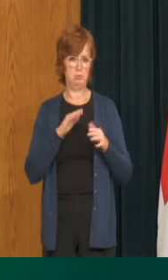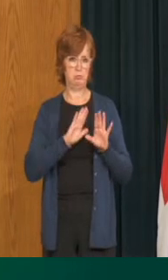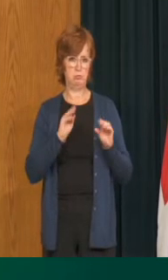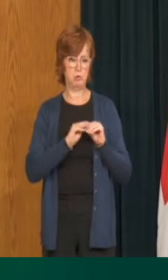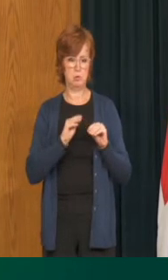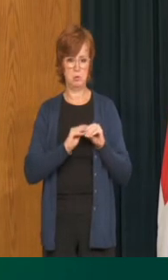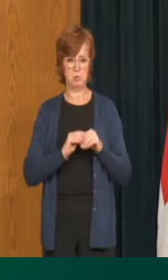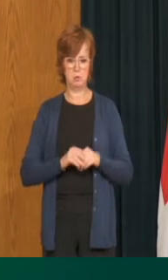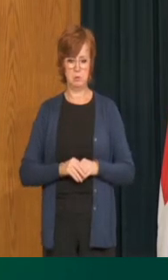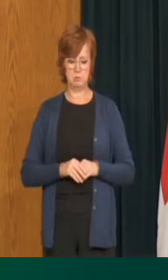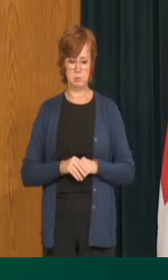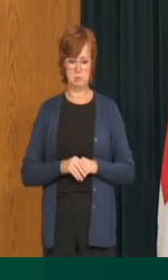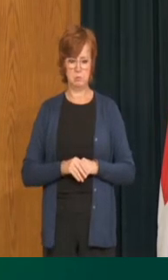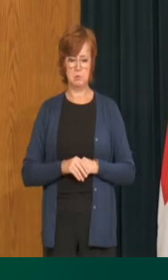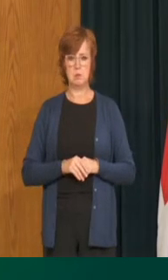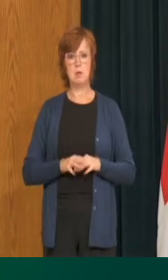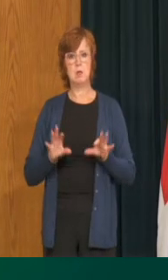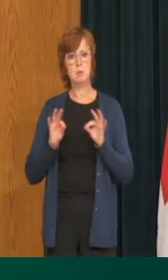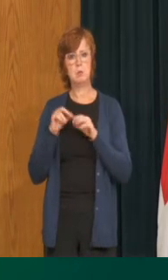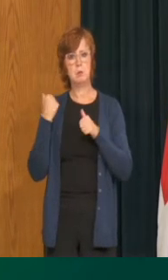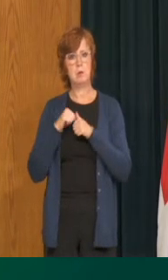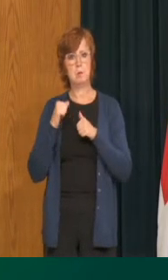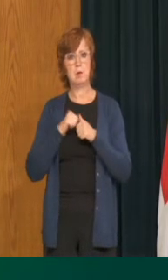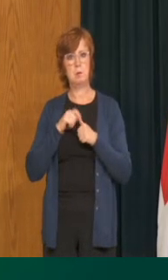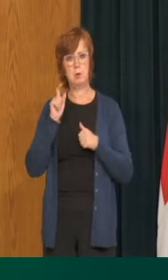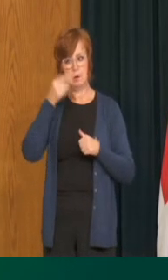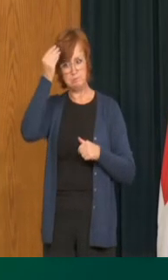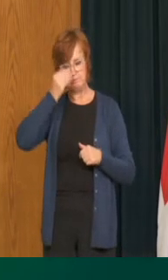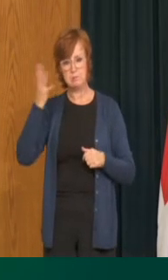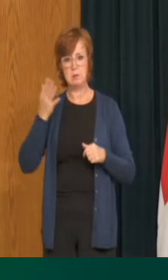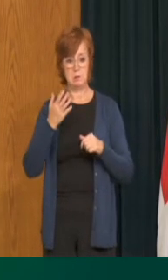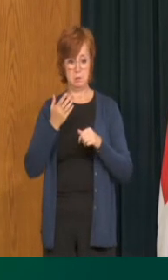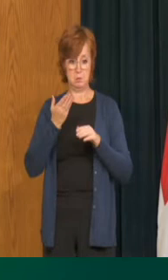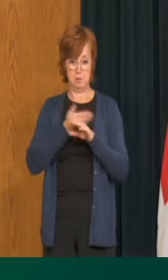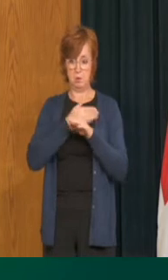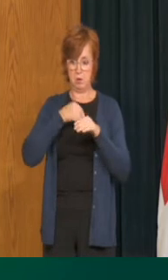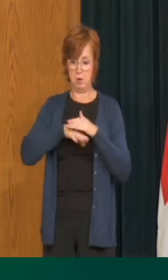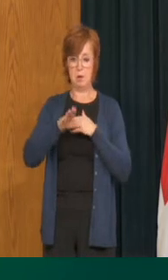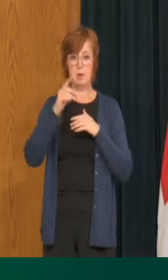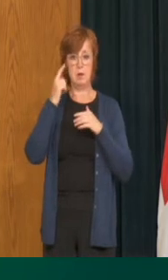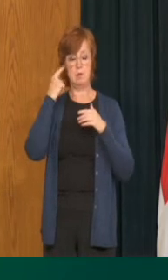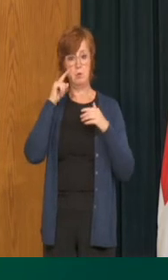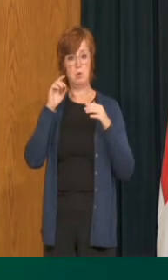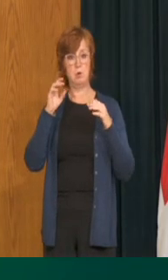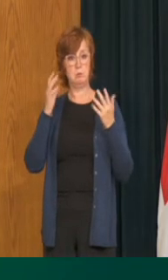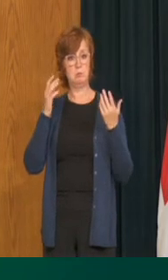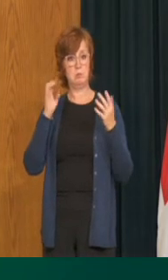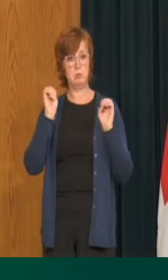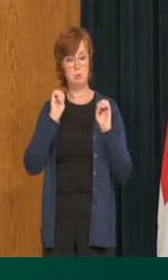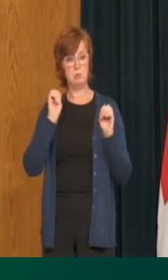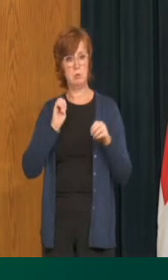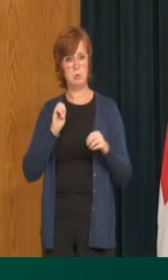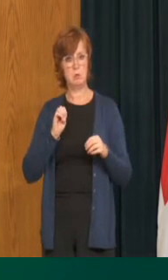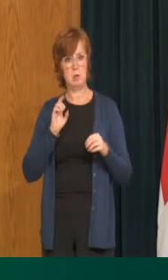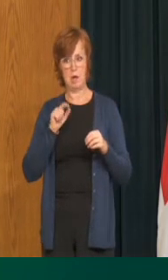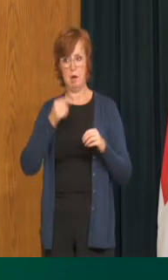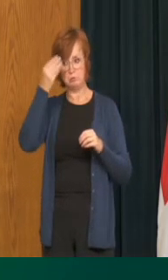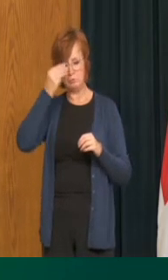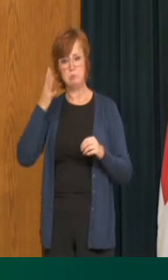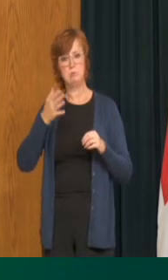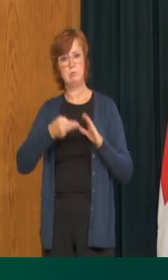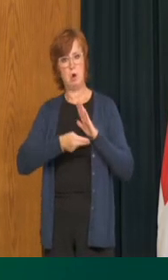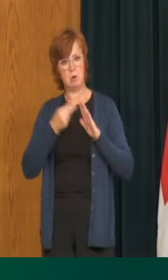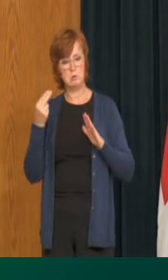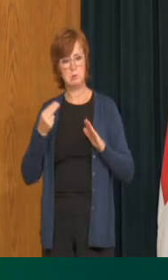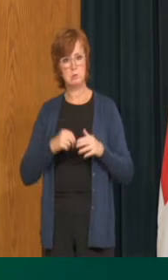always declare their current symptoms before they seek health care, so that all precautions can be taken. And if they have concerns that they may have been in